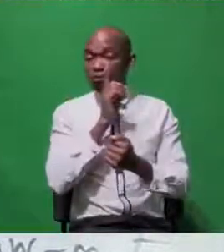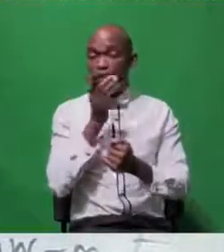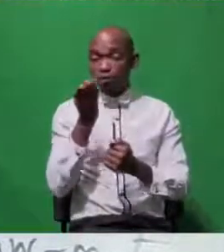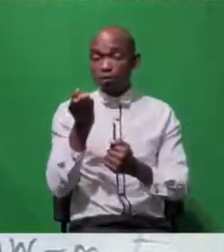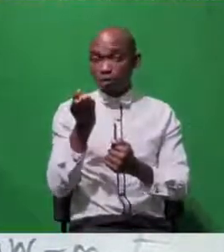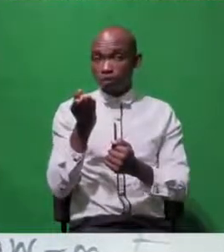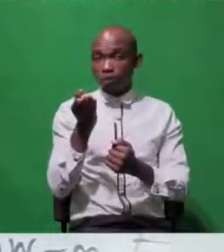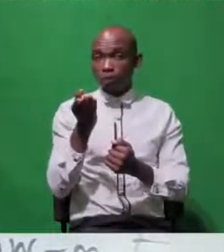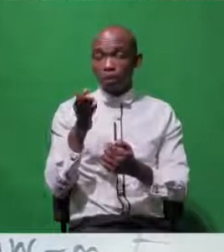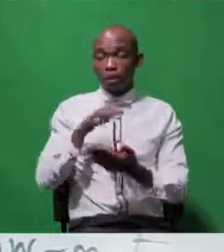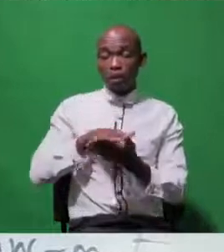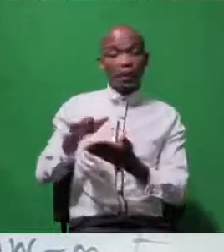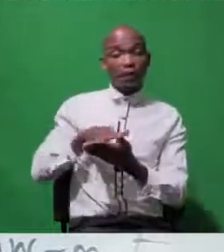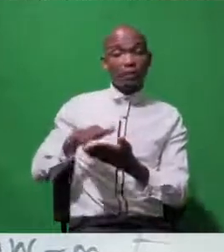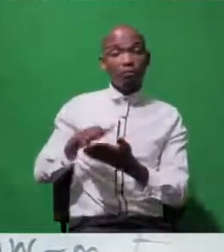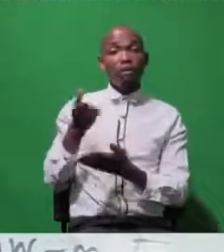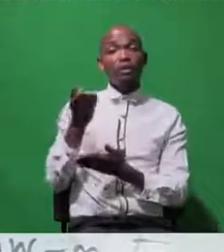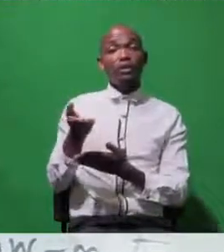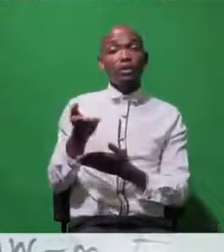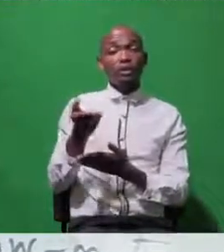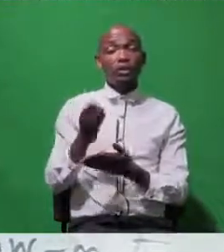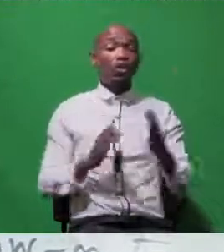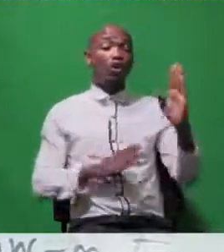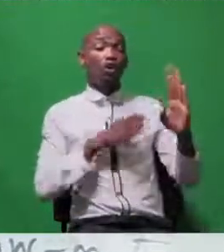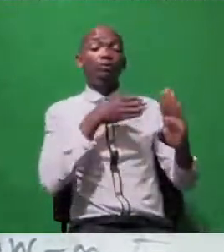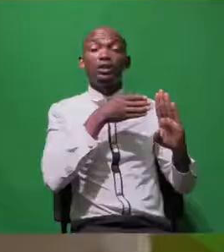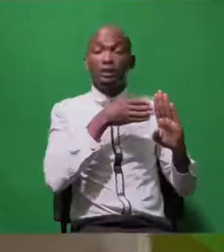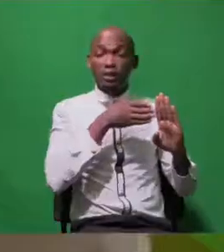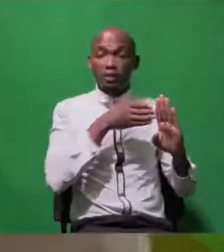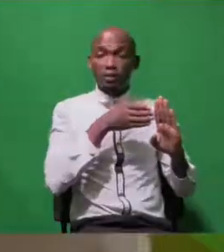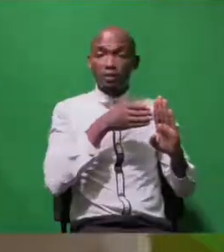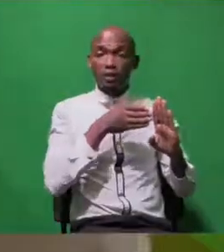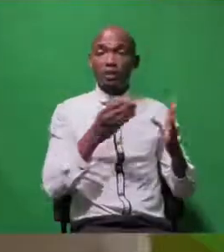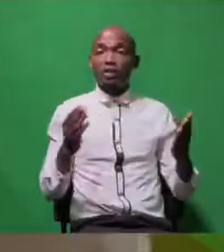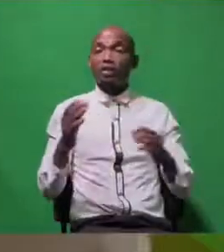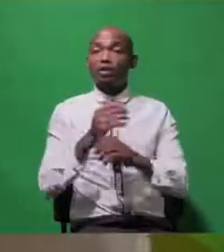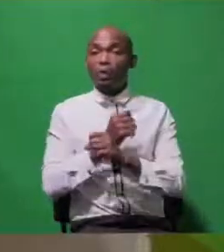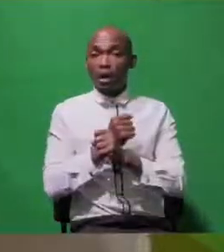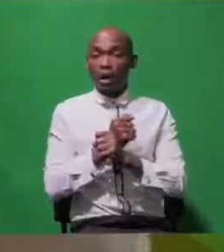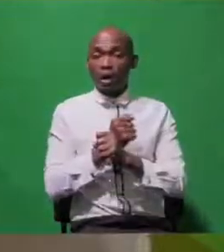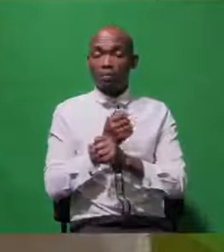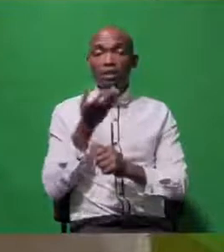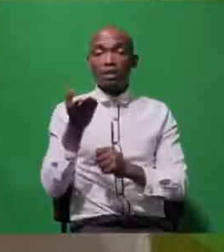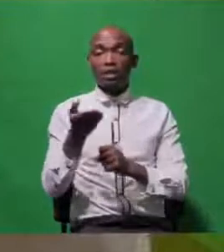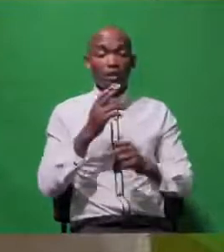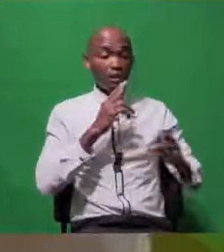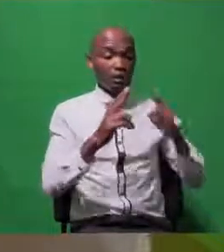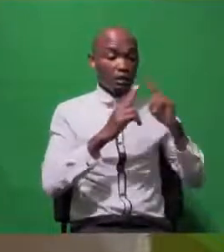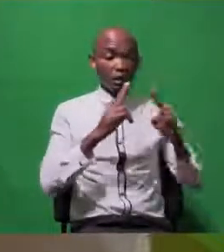or explaining these objectives as we have discussed today.